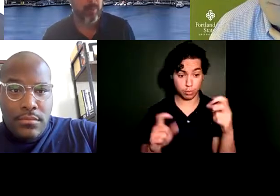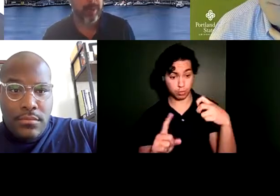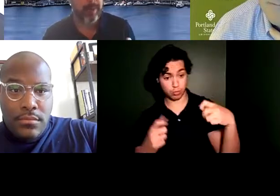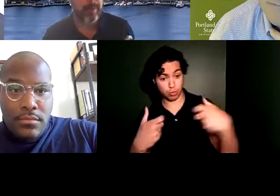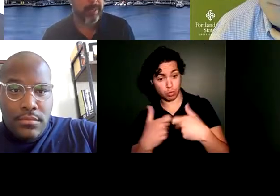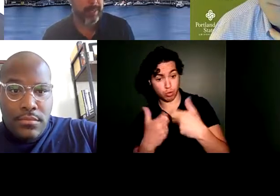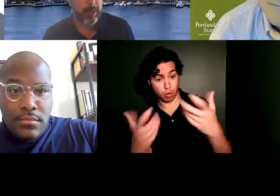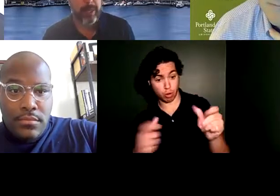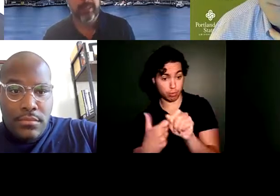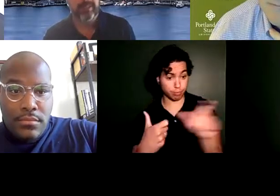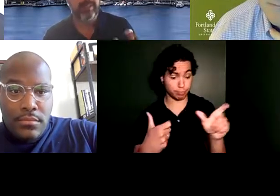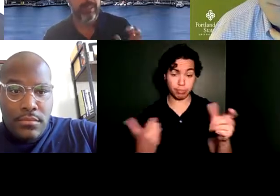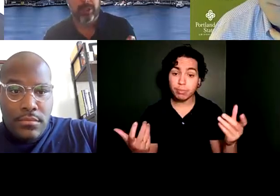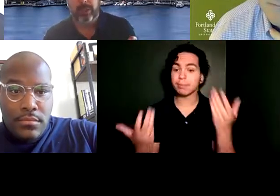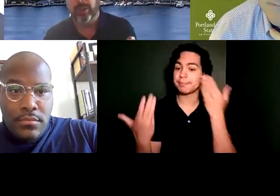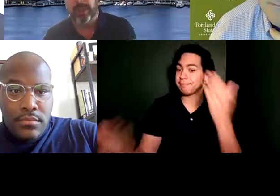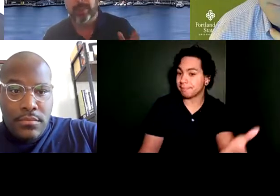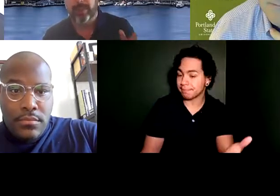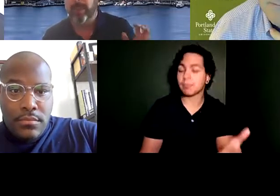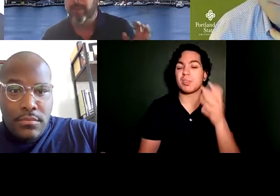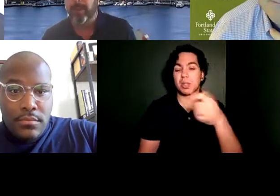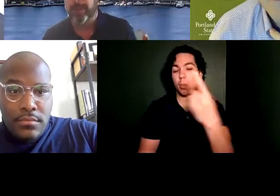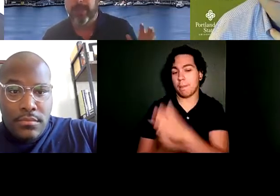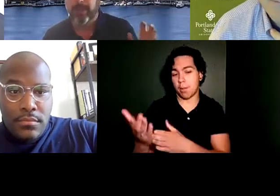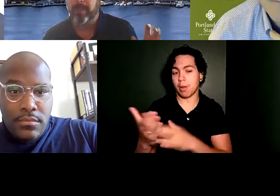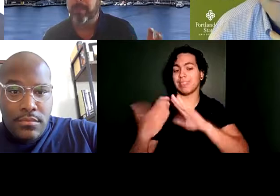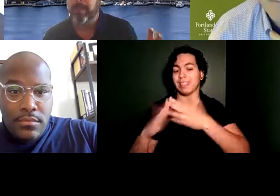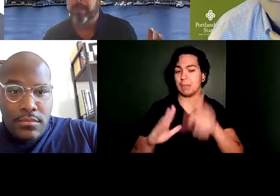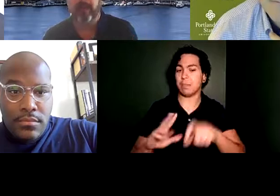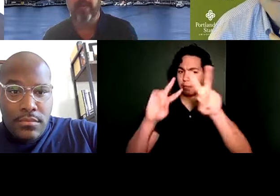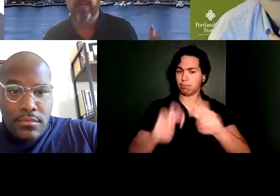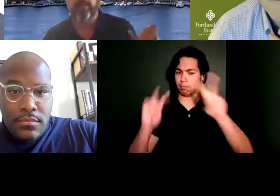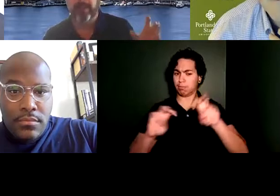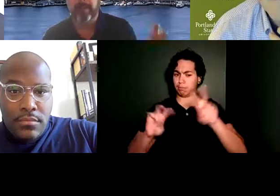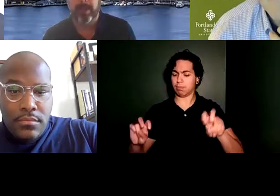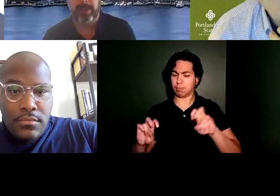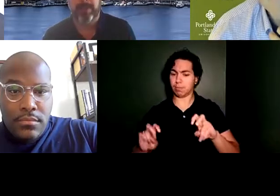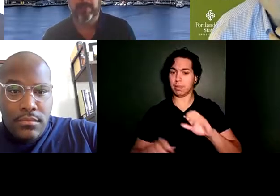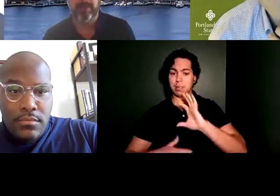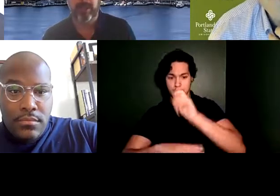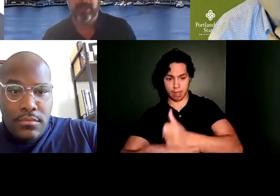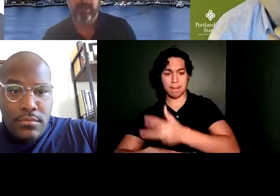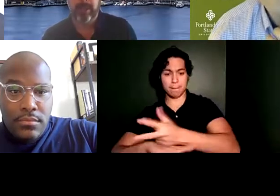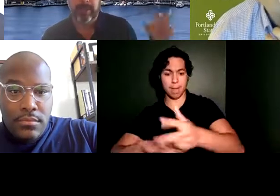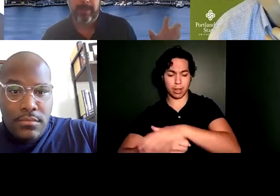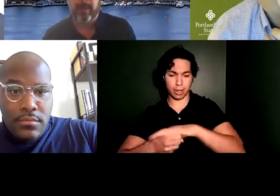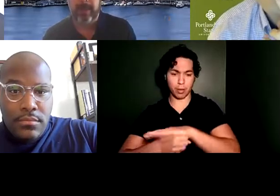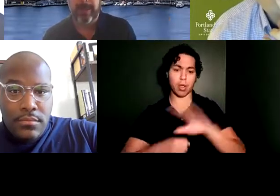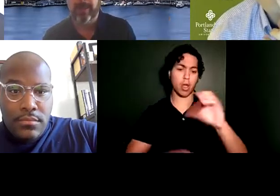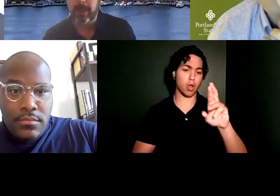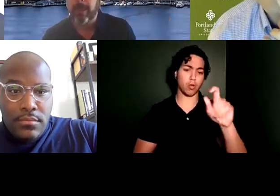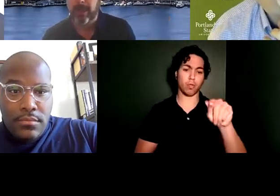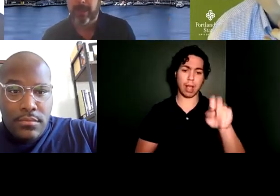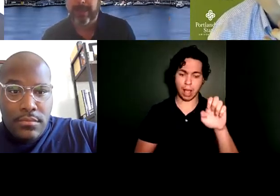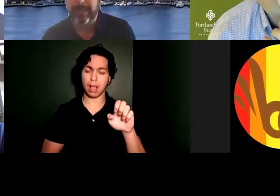that's one piece of the equation cities should look at, really focusing if they're building corrals, building parking infrastructure to put